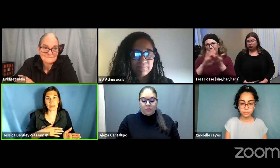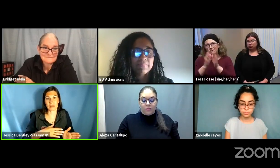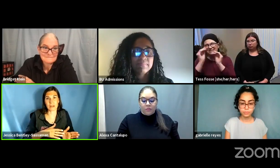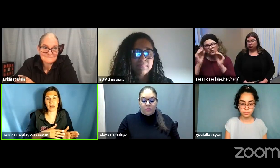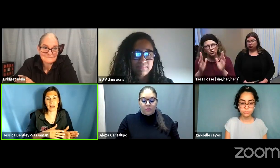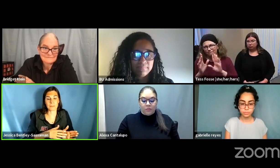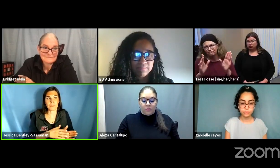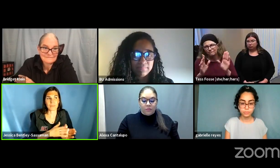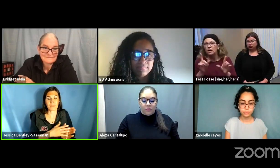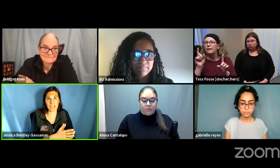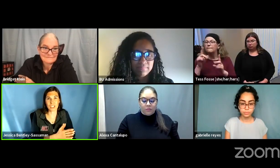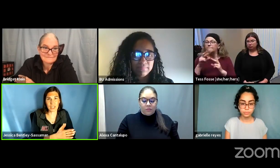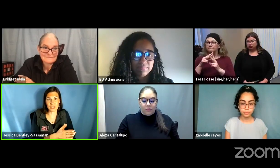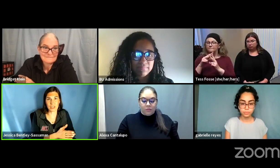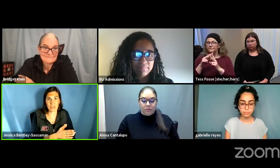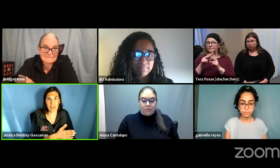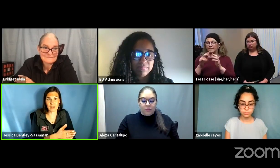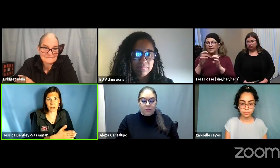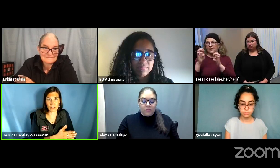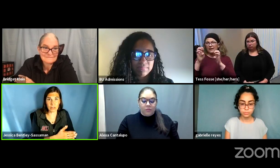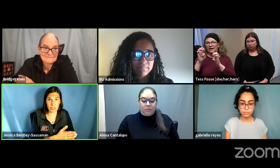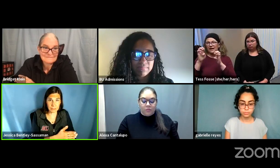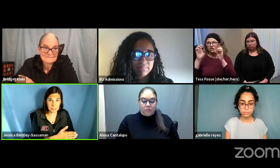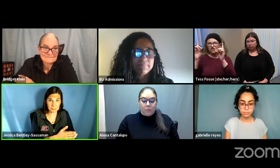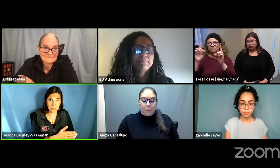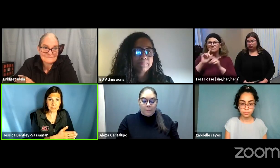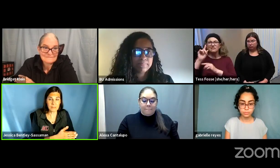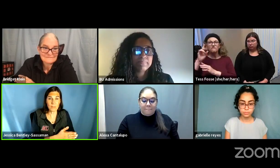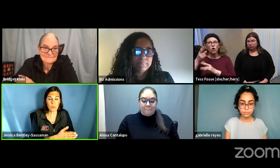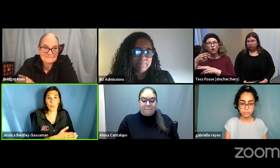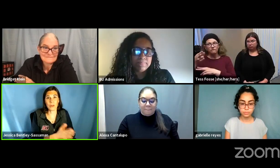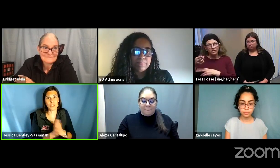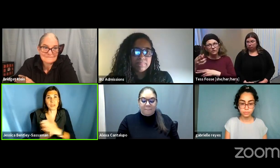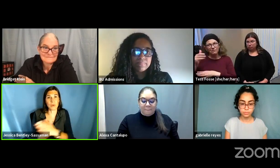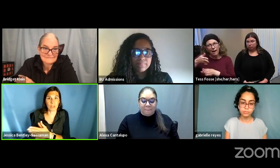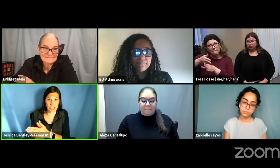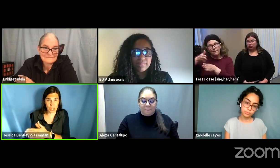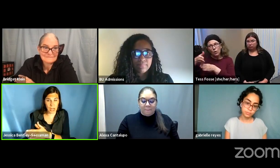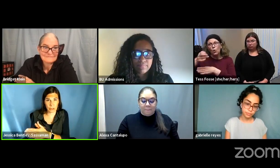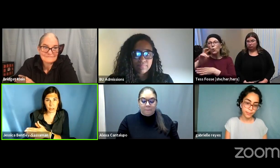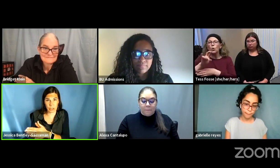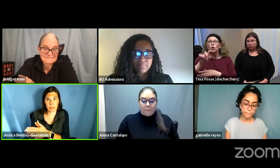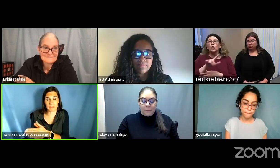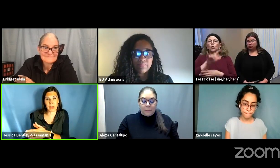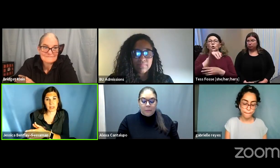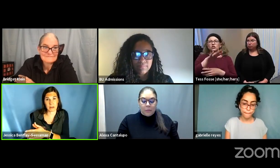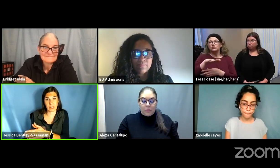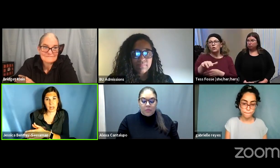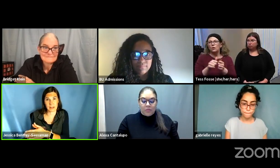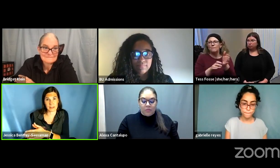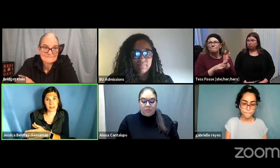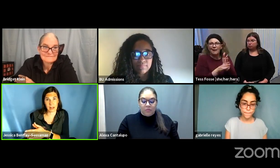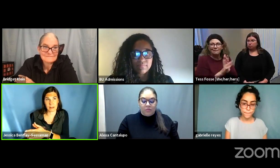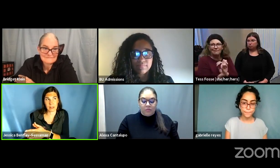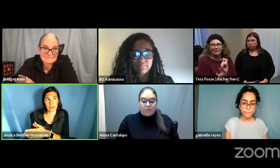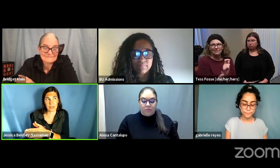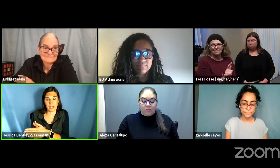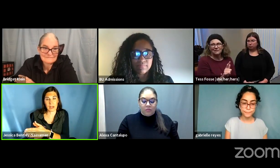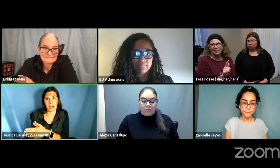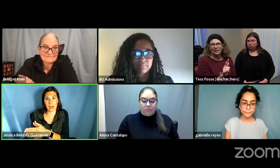in either education of the deaf and hard of hearing, or you could do early childhood with a minor in